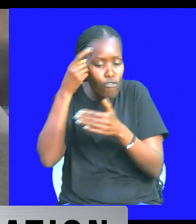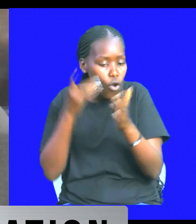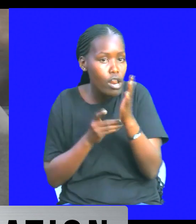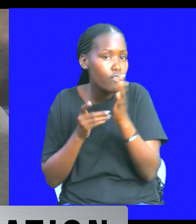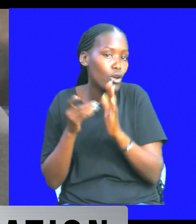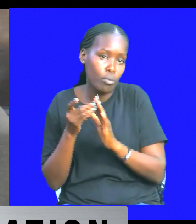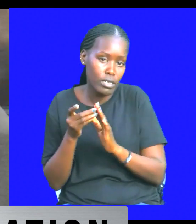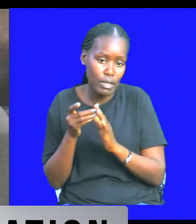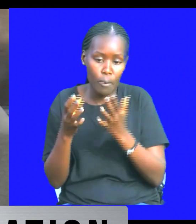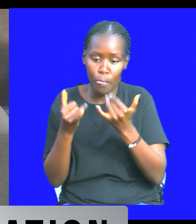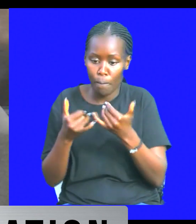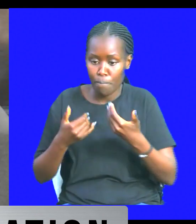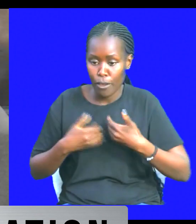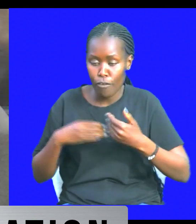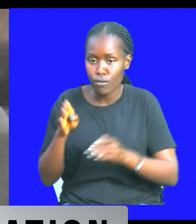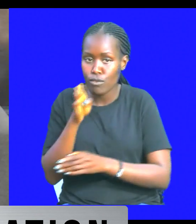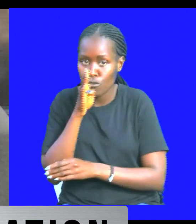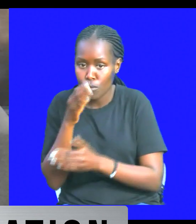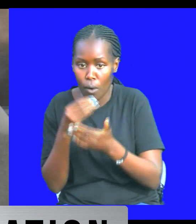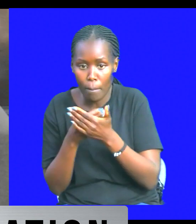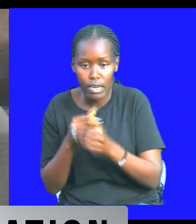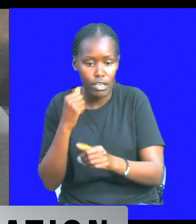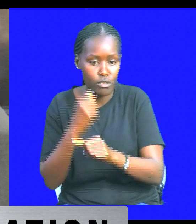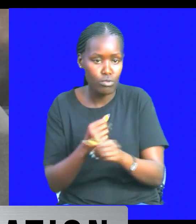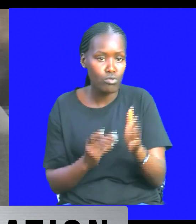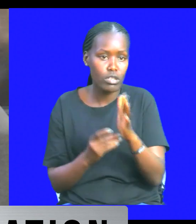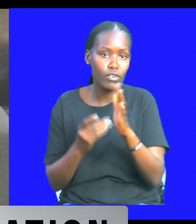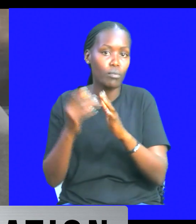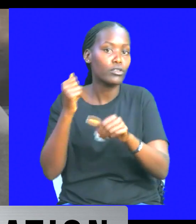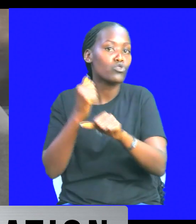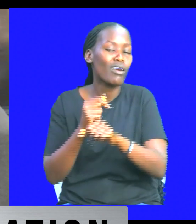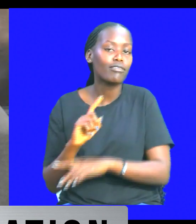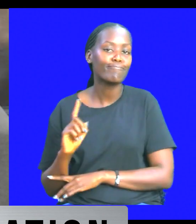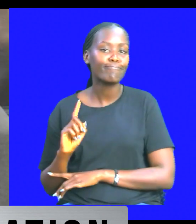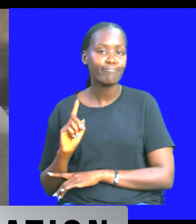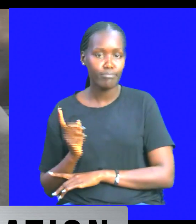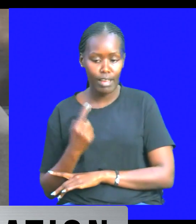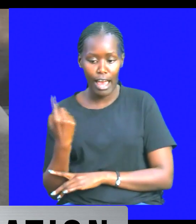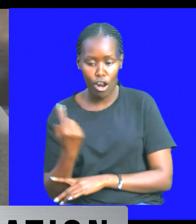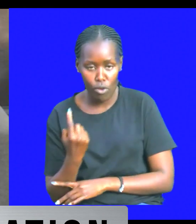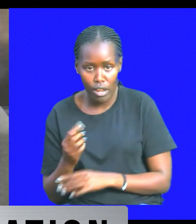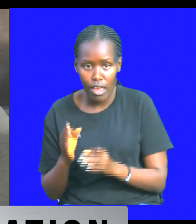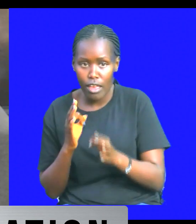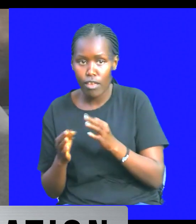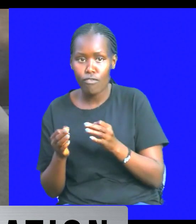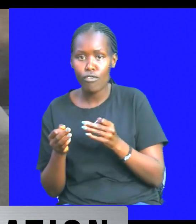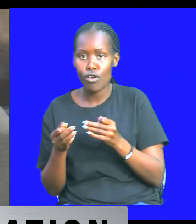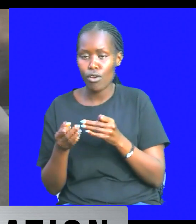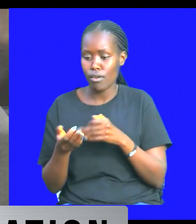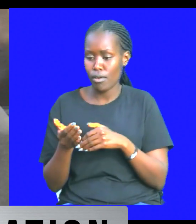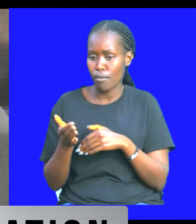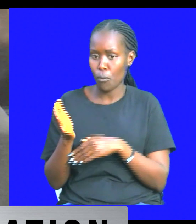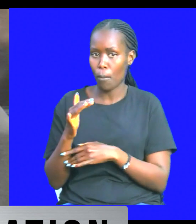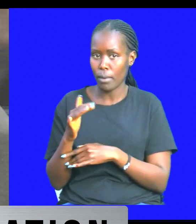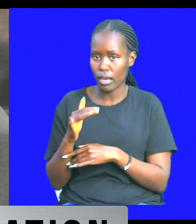you are supposed to borrow money only to do development work. So now what happens, if you have to do recurrent, then you are allowed to do